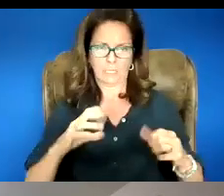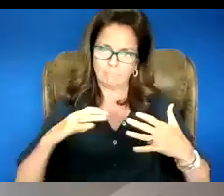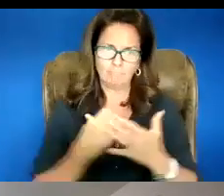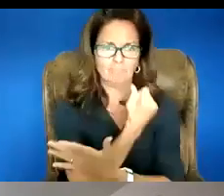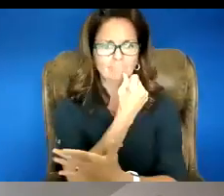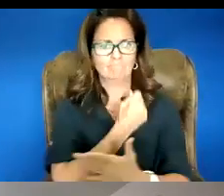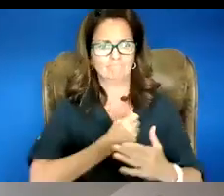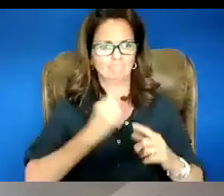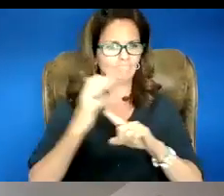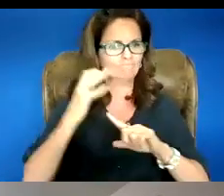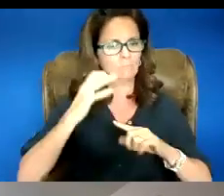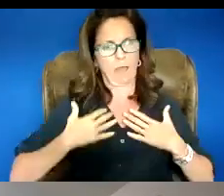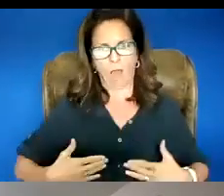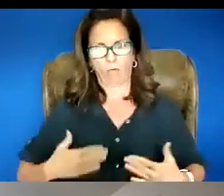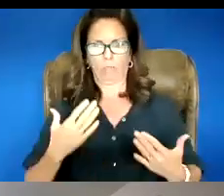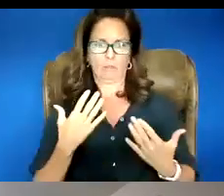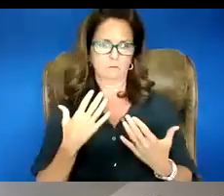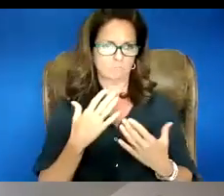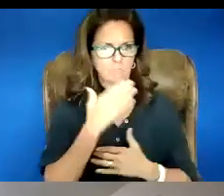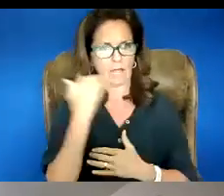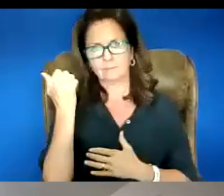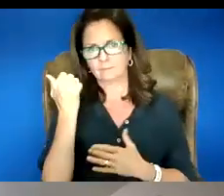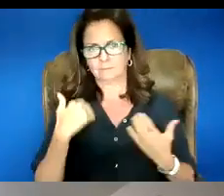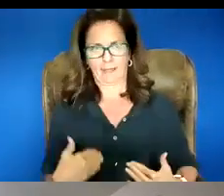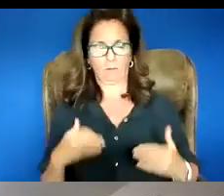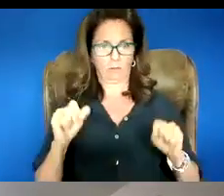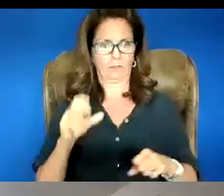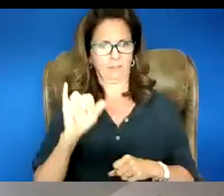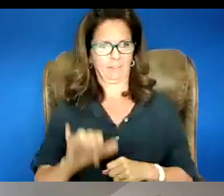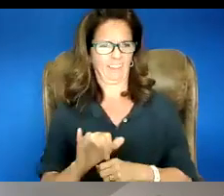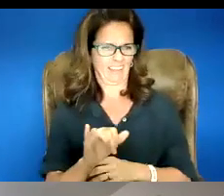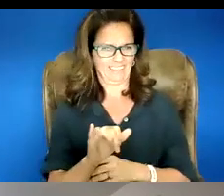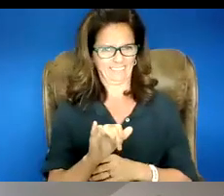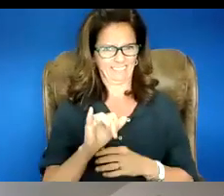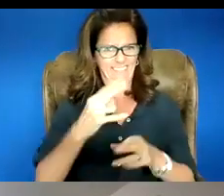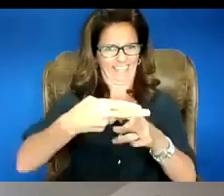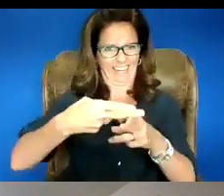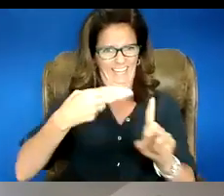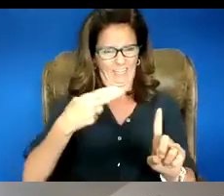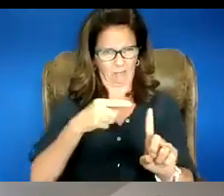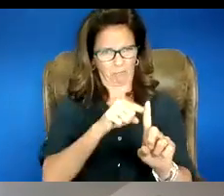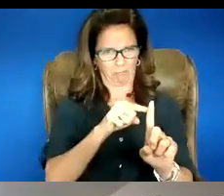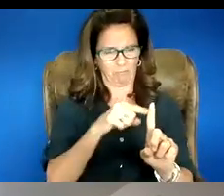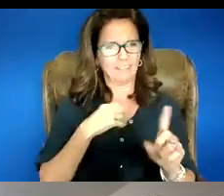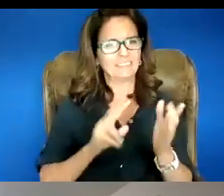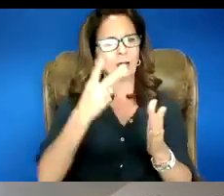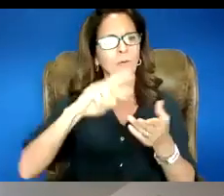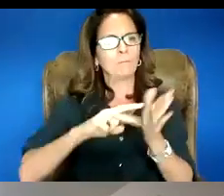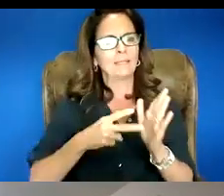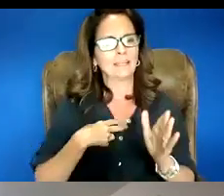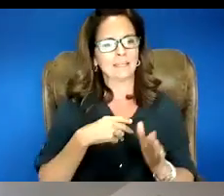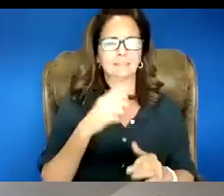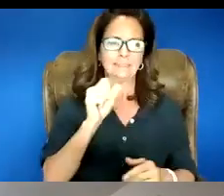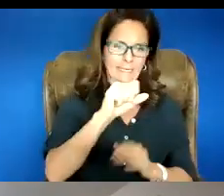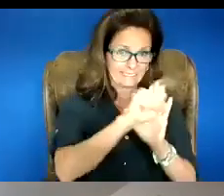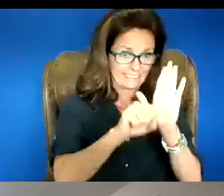And that's really where the name comes from. It's got a double meaning. We are the state of health in Colorado,